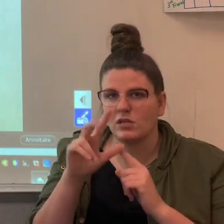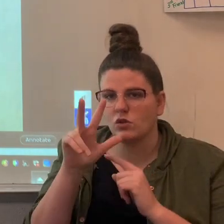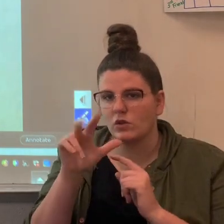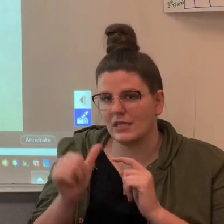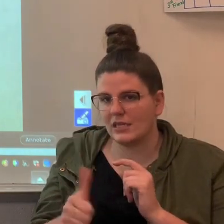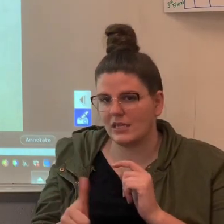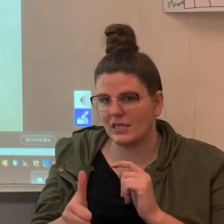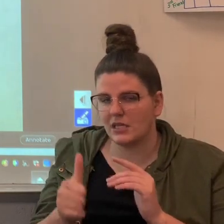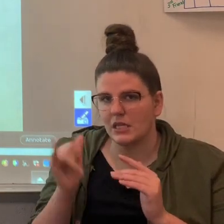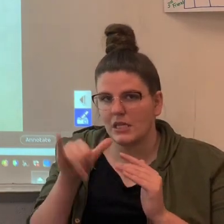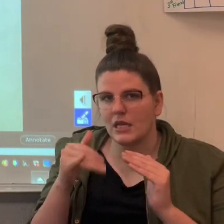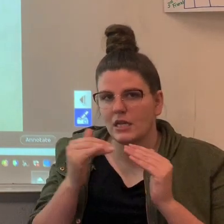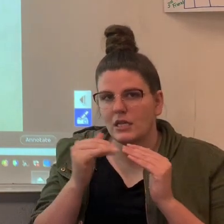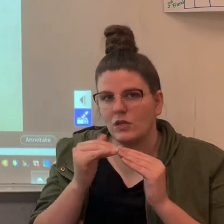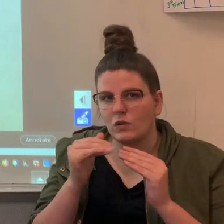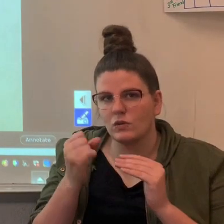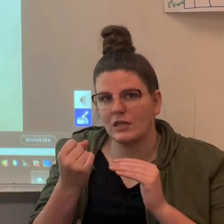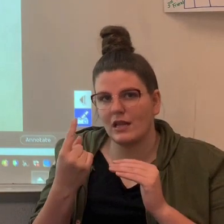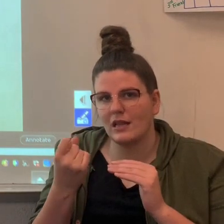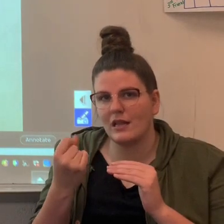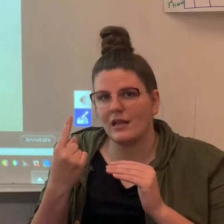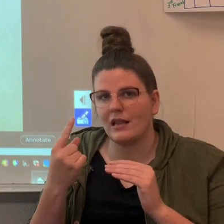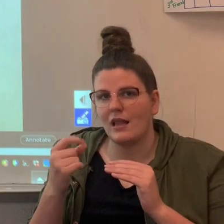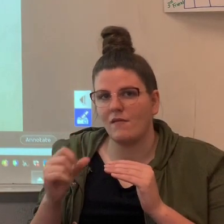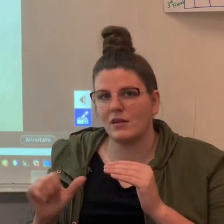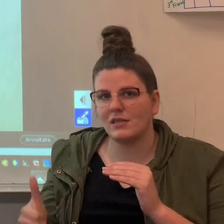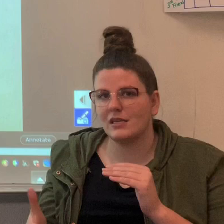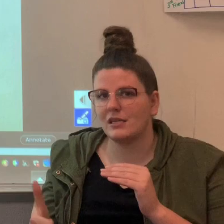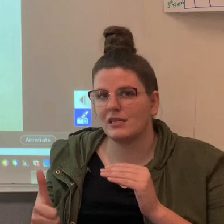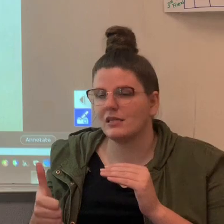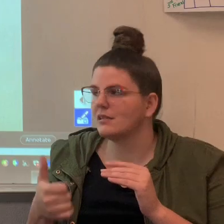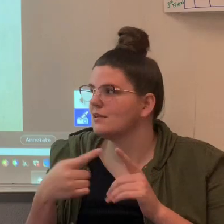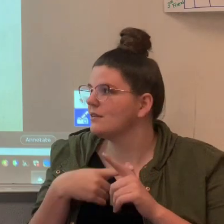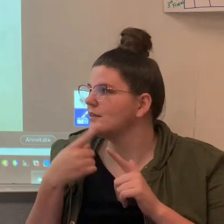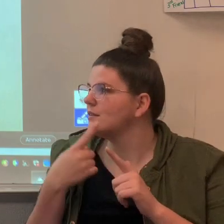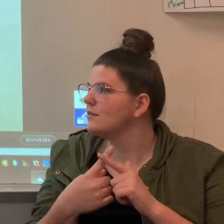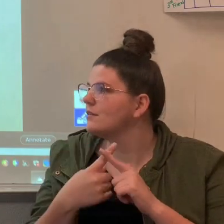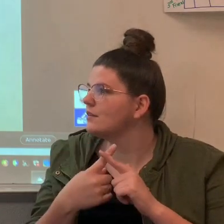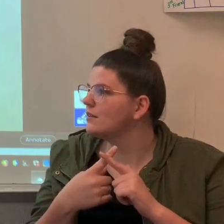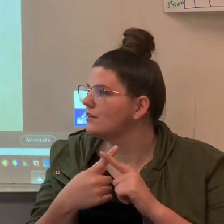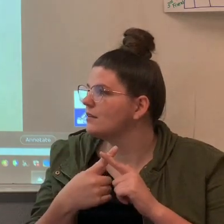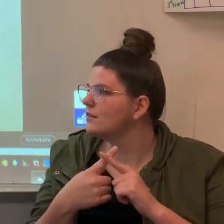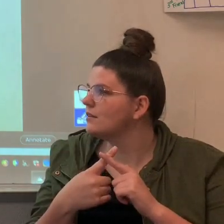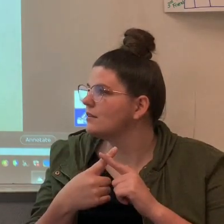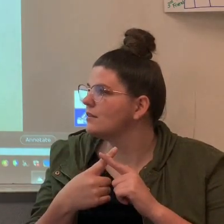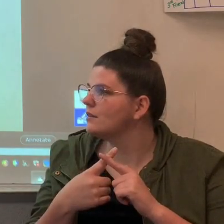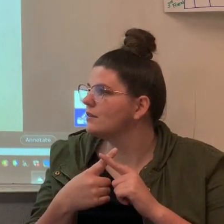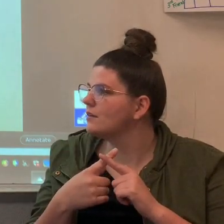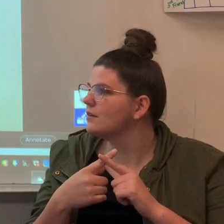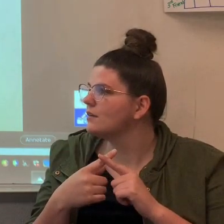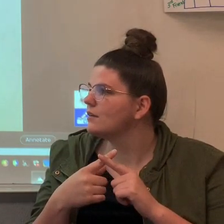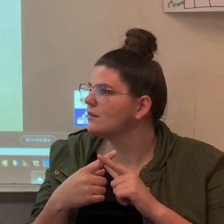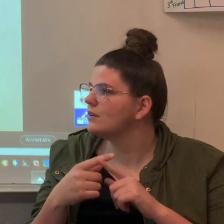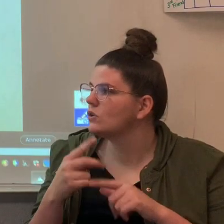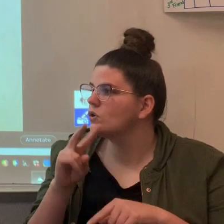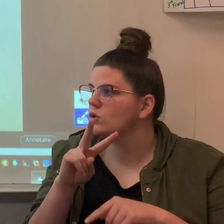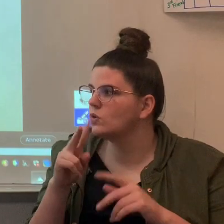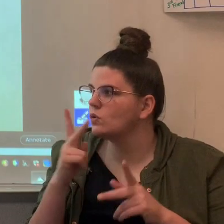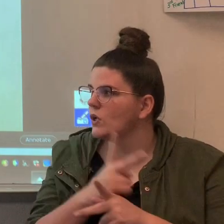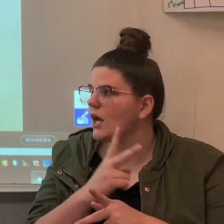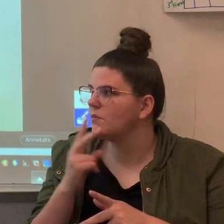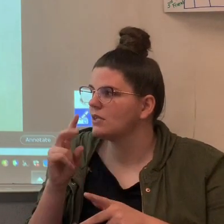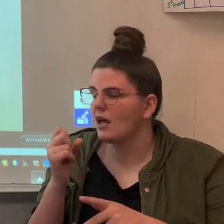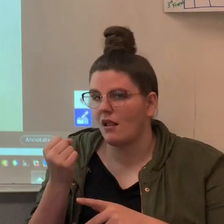equals 11 tenths. Then you would take 2 times 11